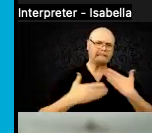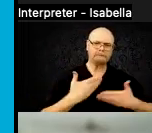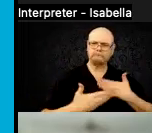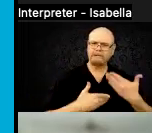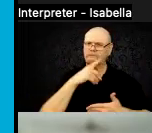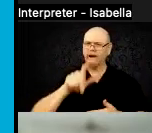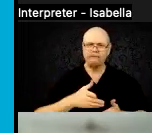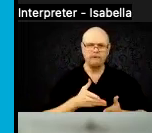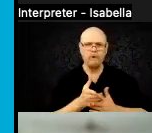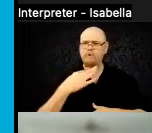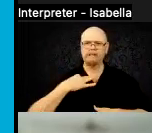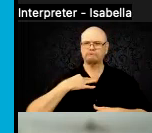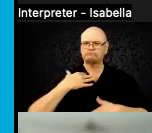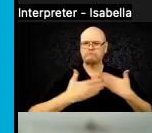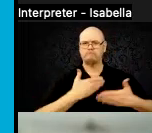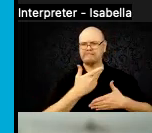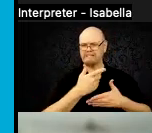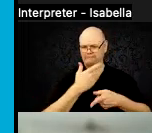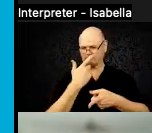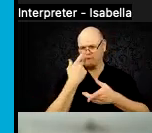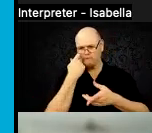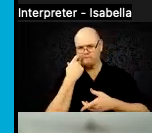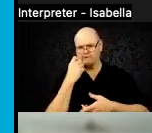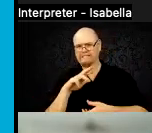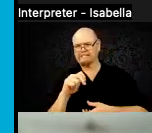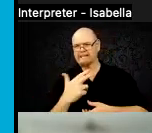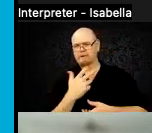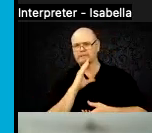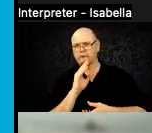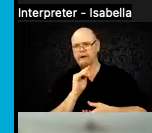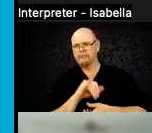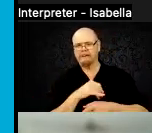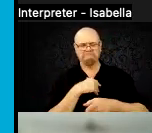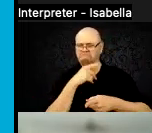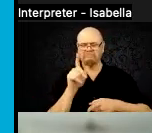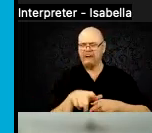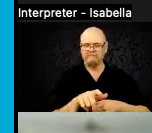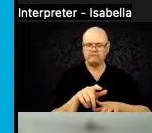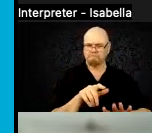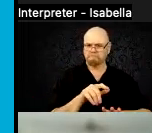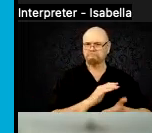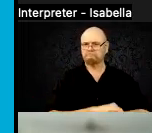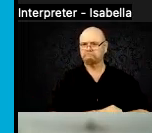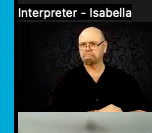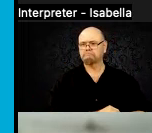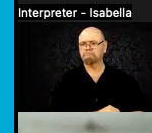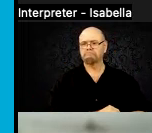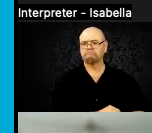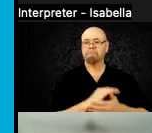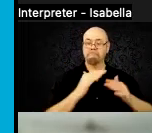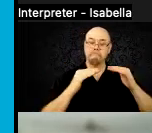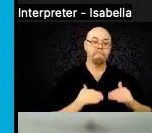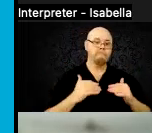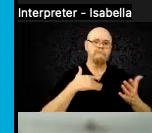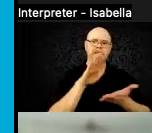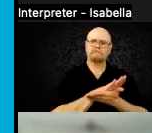process that Sarah went through earlier, or to participate in STEP and Fast Track. And then college tuition and dual